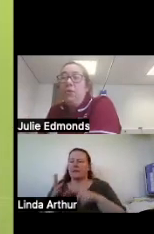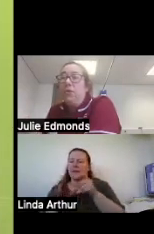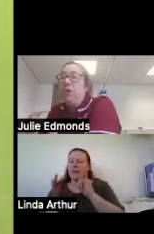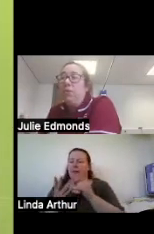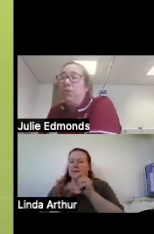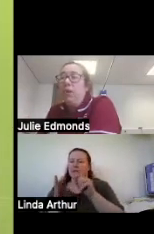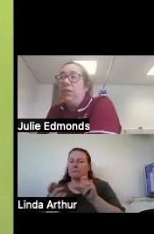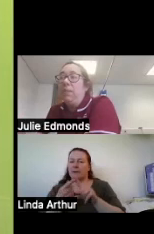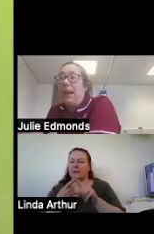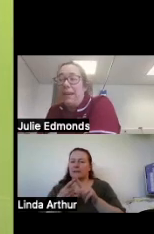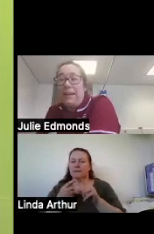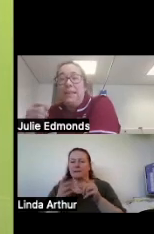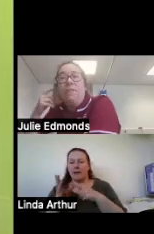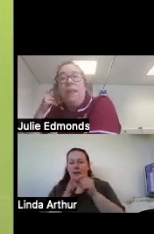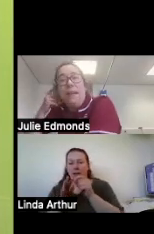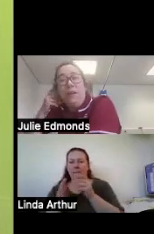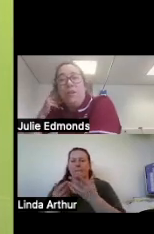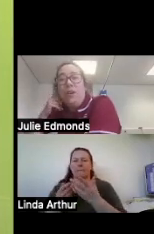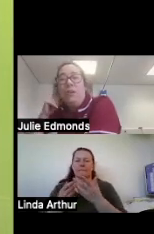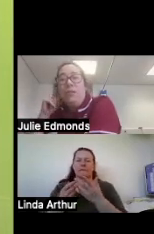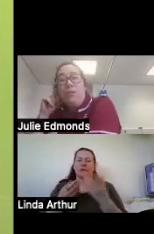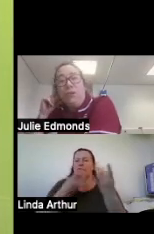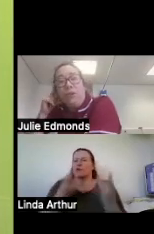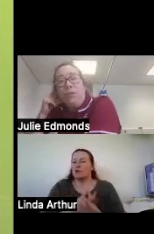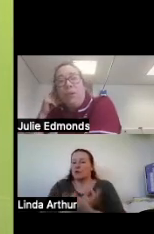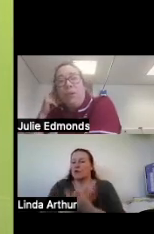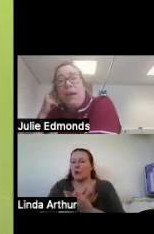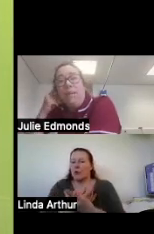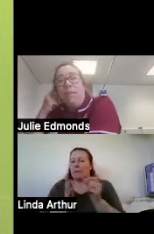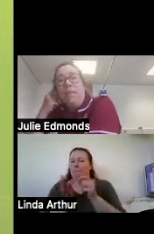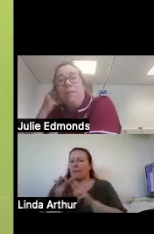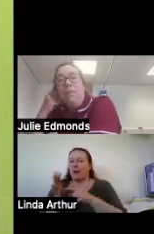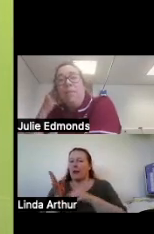got also the yoga, the Pilates. They're really good. They're also good for